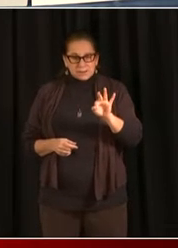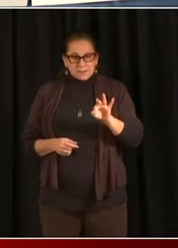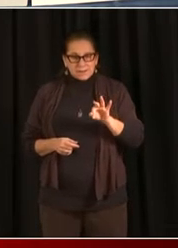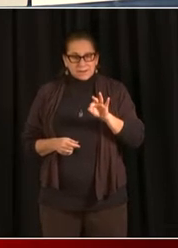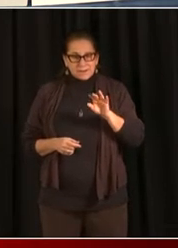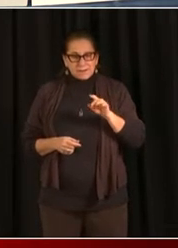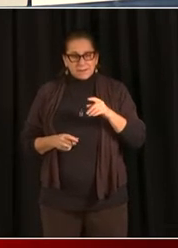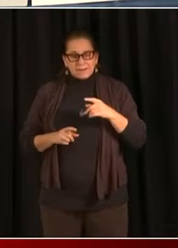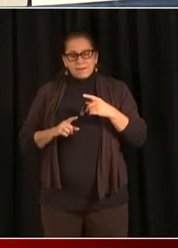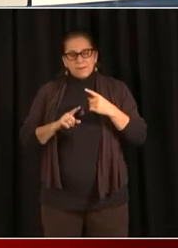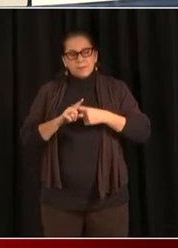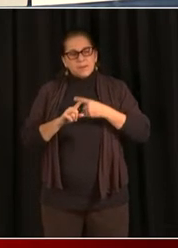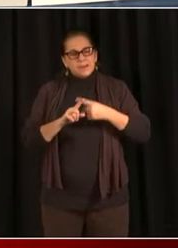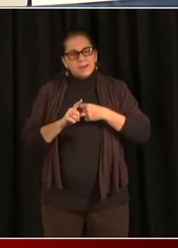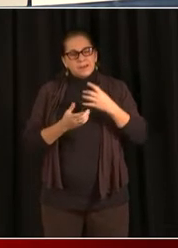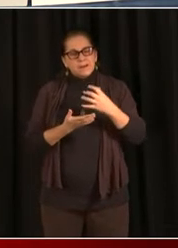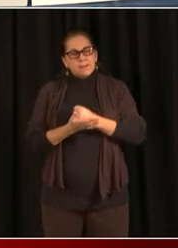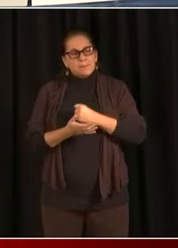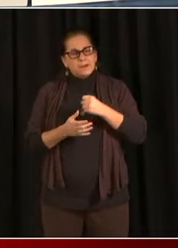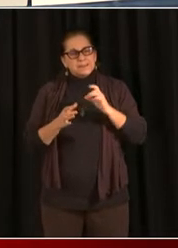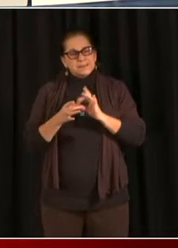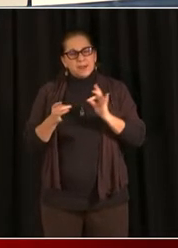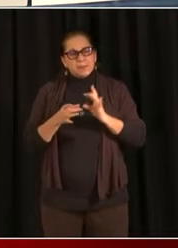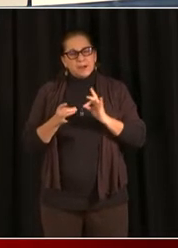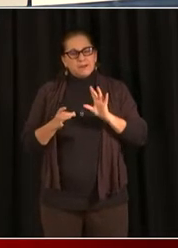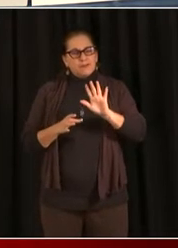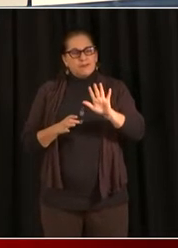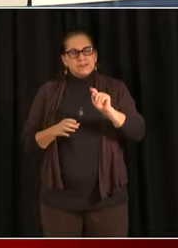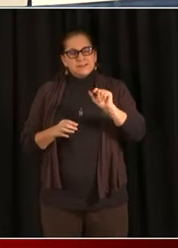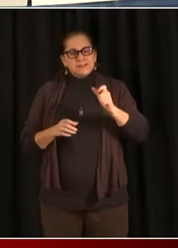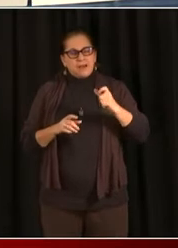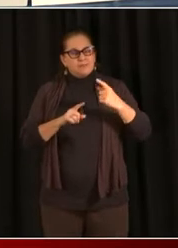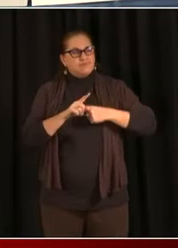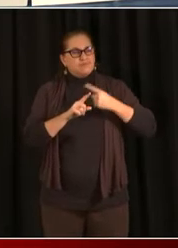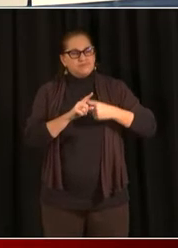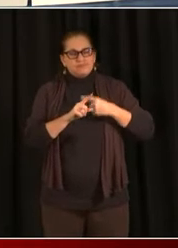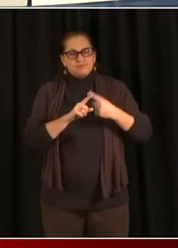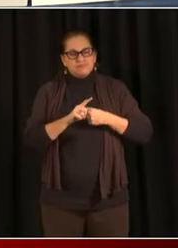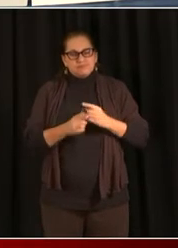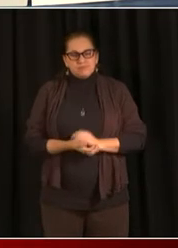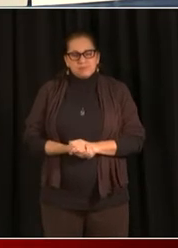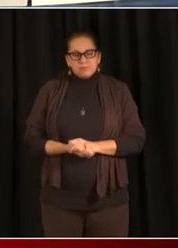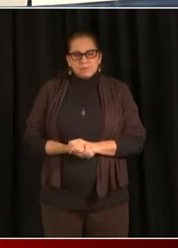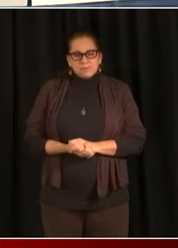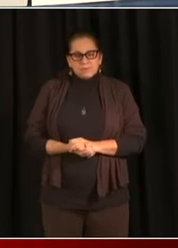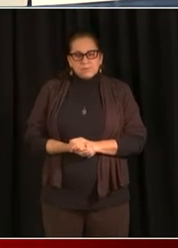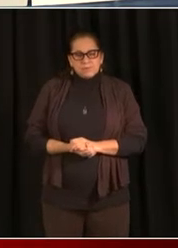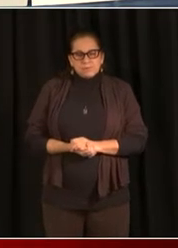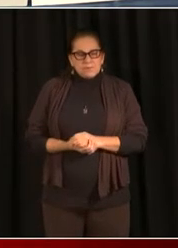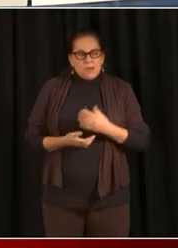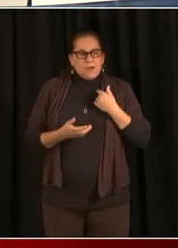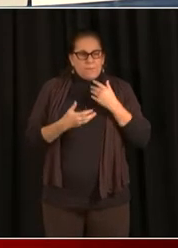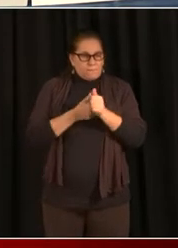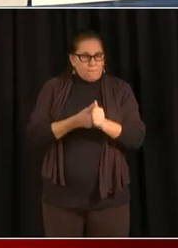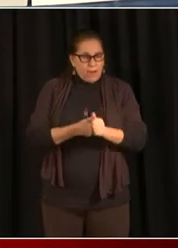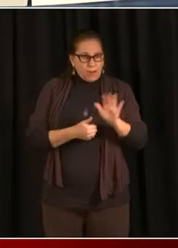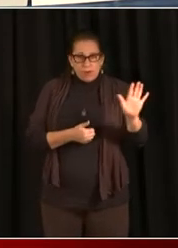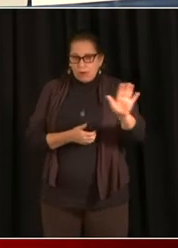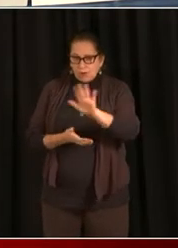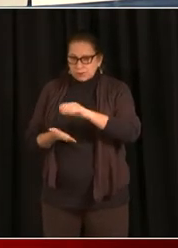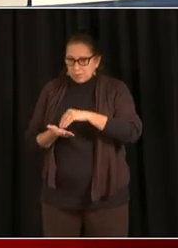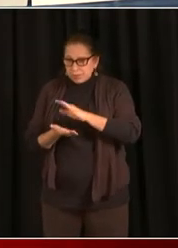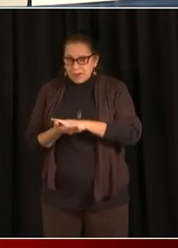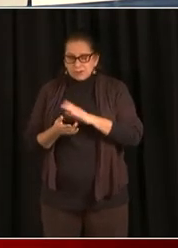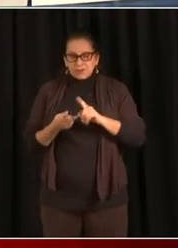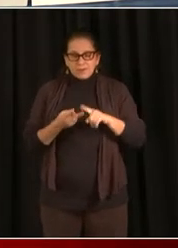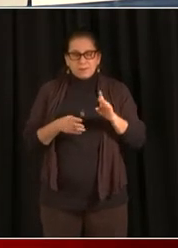your 2020 monthly income statements, again, copy of some of your compliance documents, business license, clean hands, C of